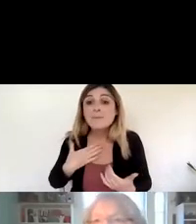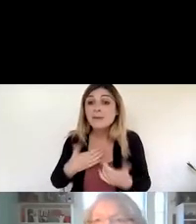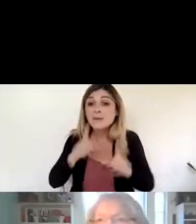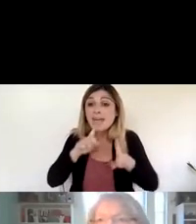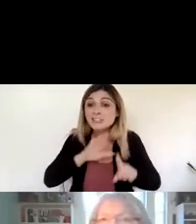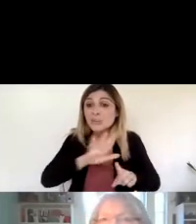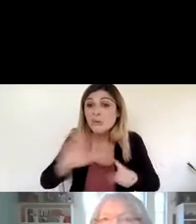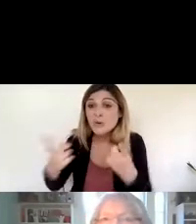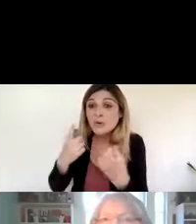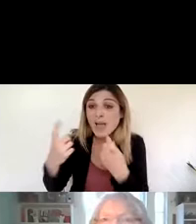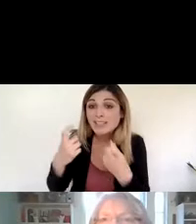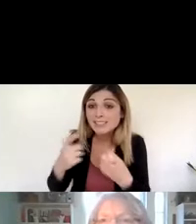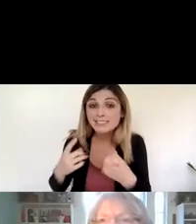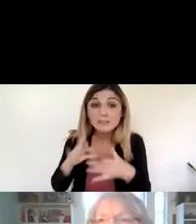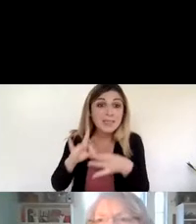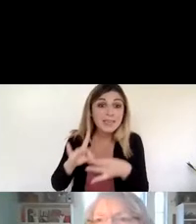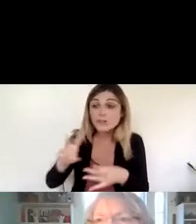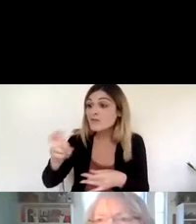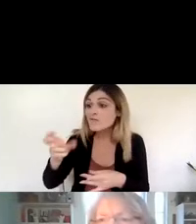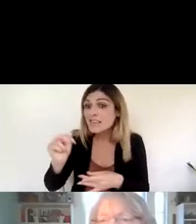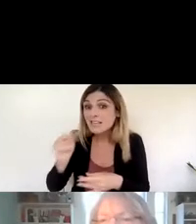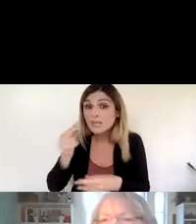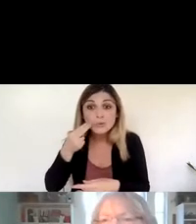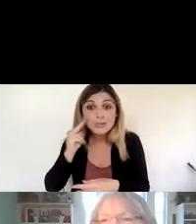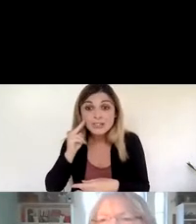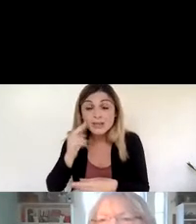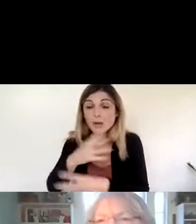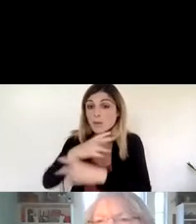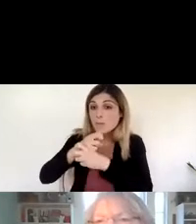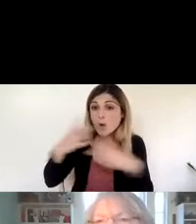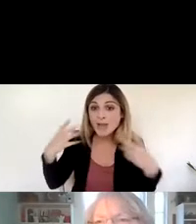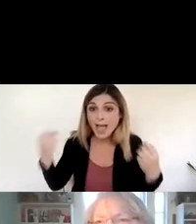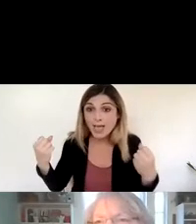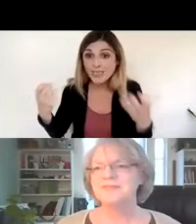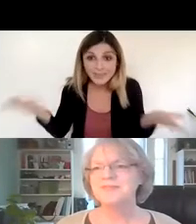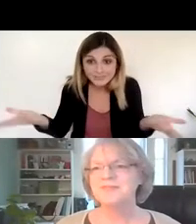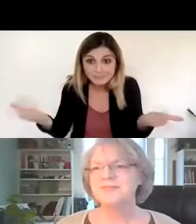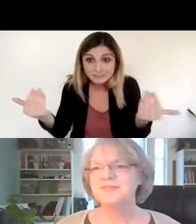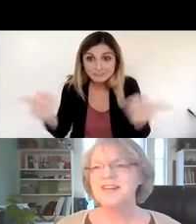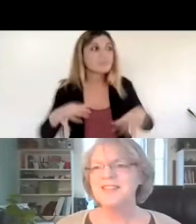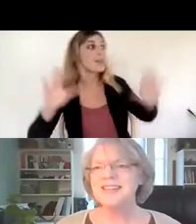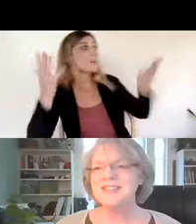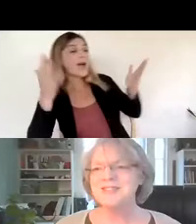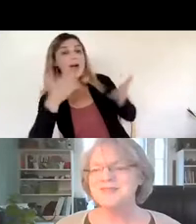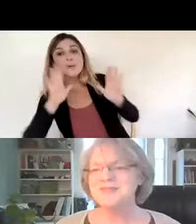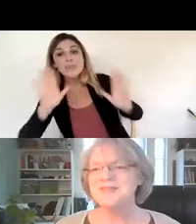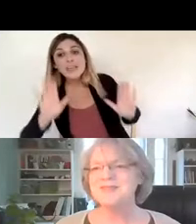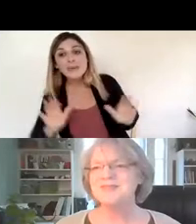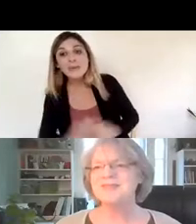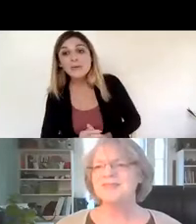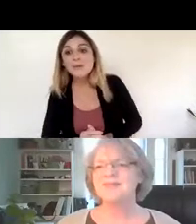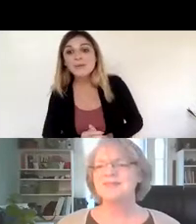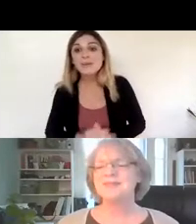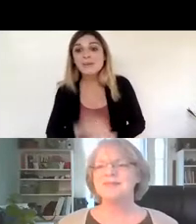or anything related to vegan nutrition. Wow, what a great presentation, Jenny. Thank you so much. Oh, thank you. Well,